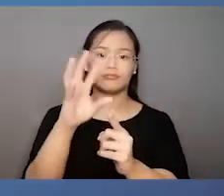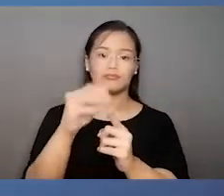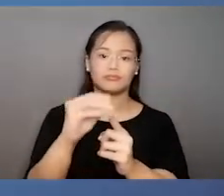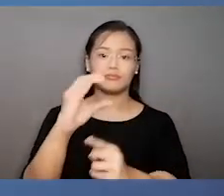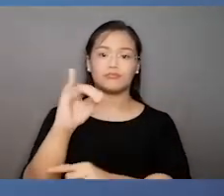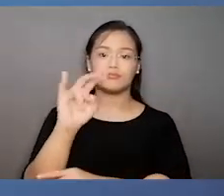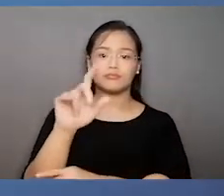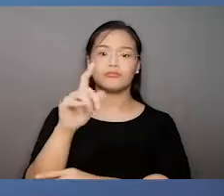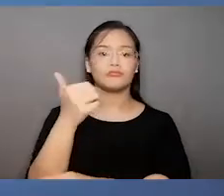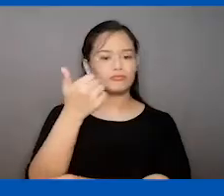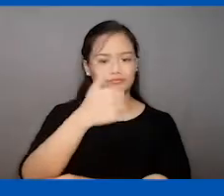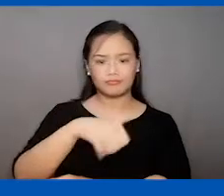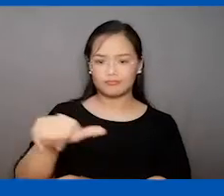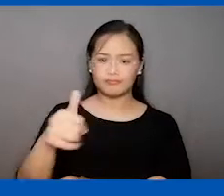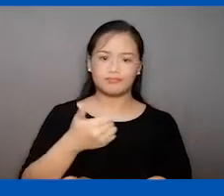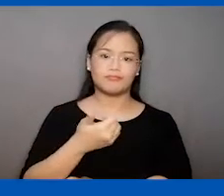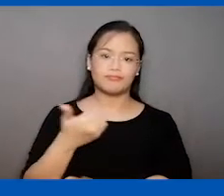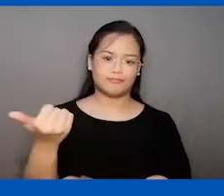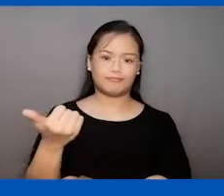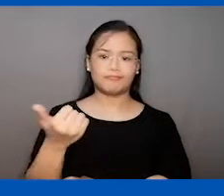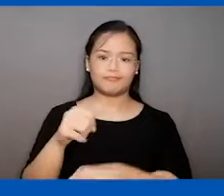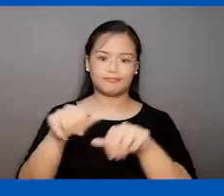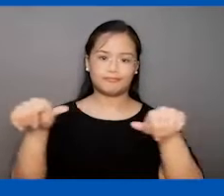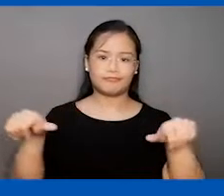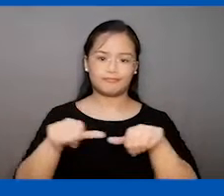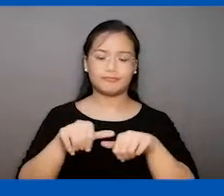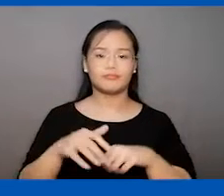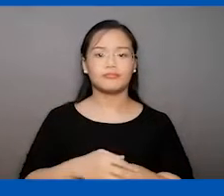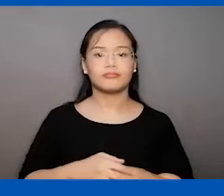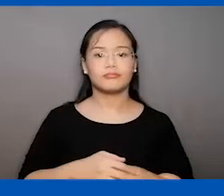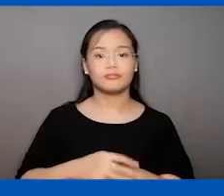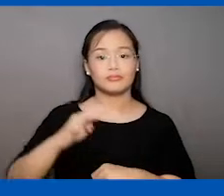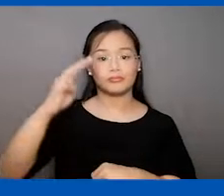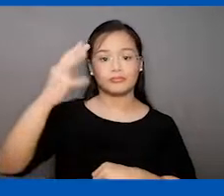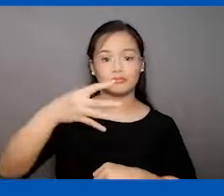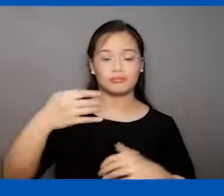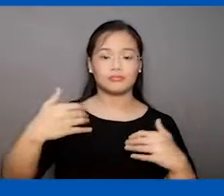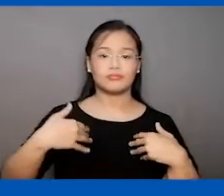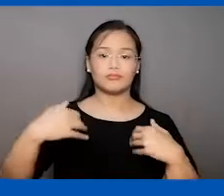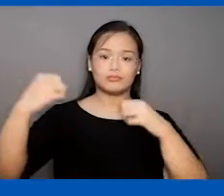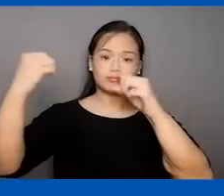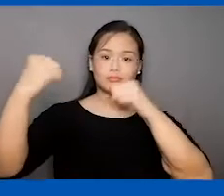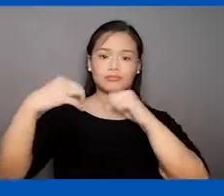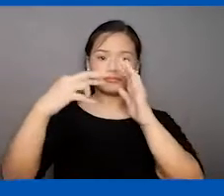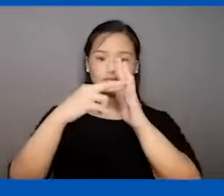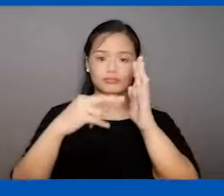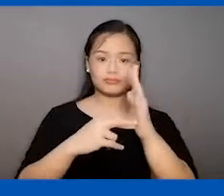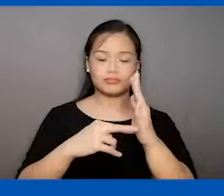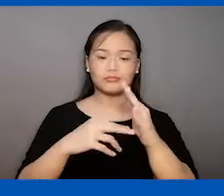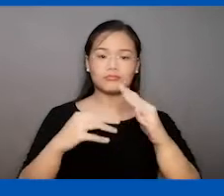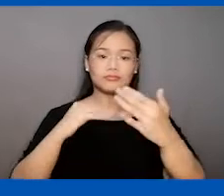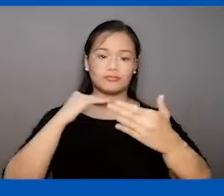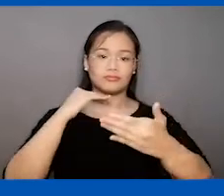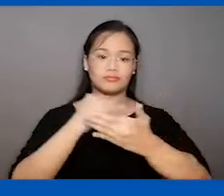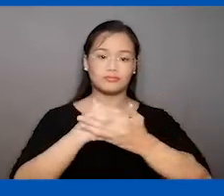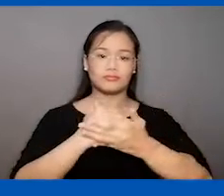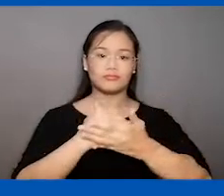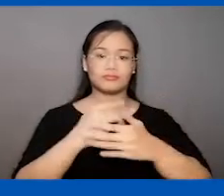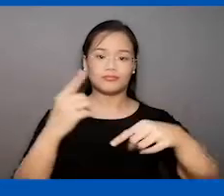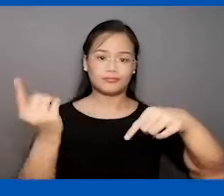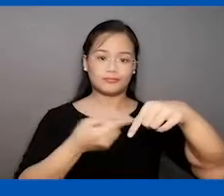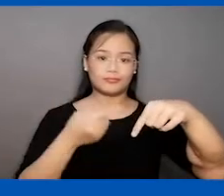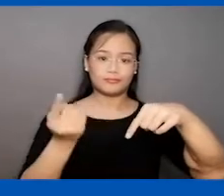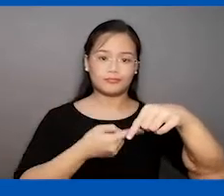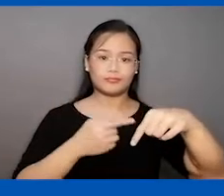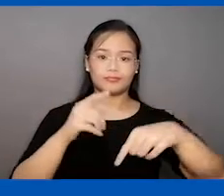other field. Fourth, we have the Convention Against Torture, and other inhuman